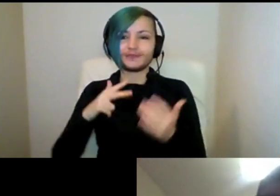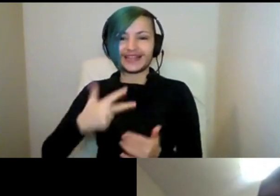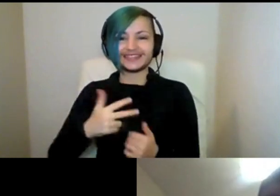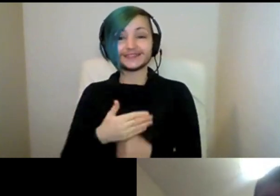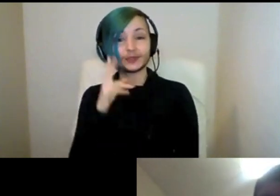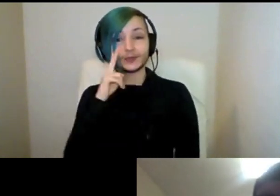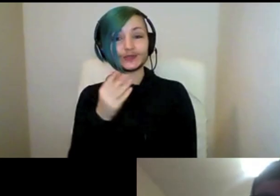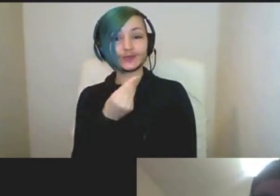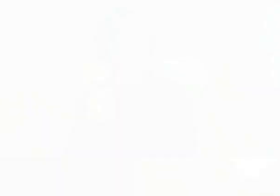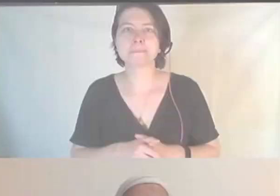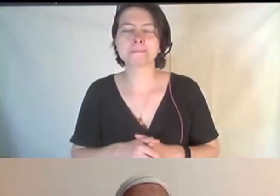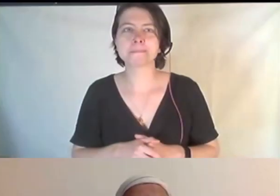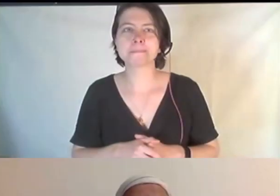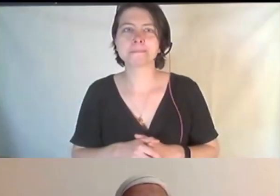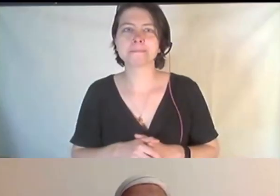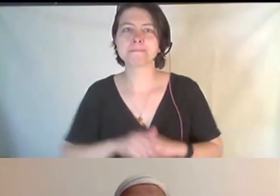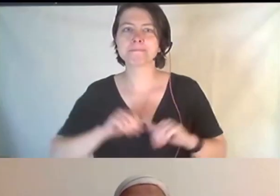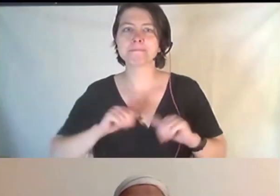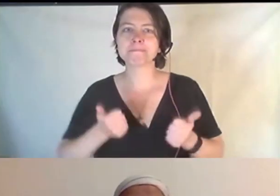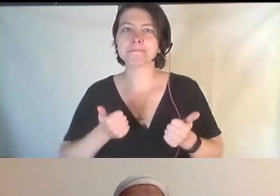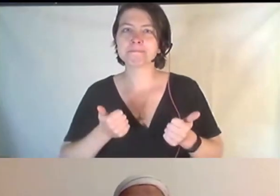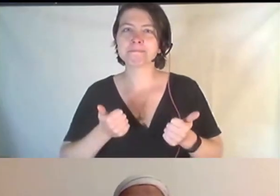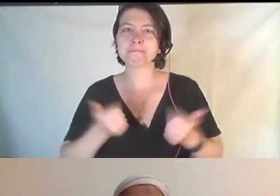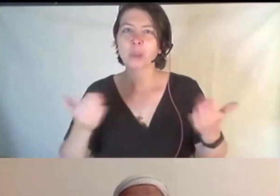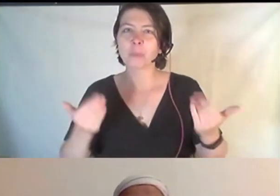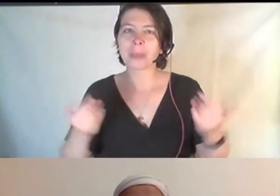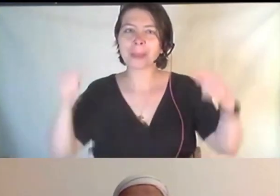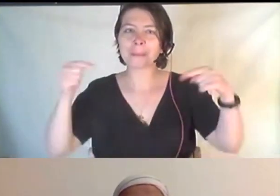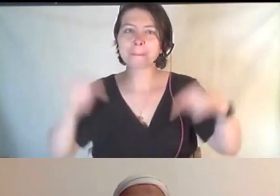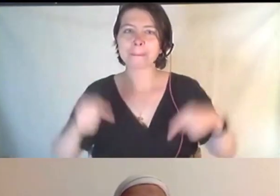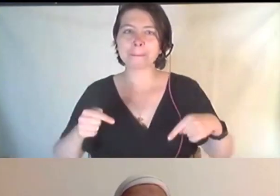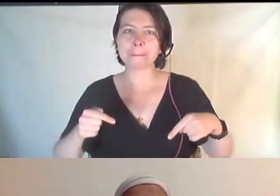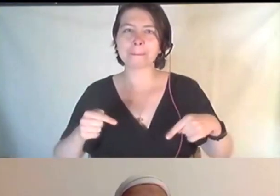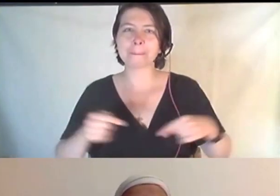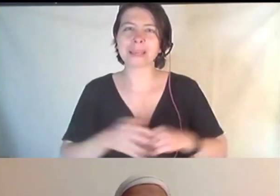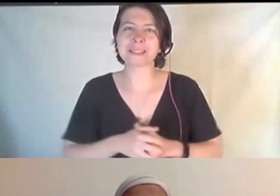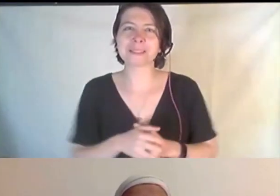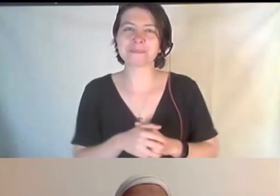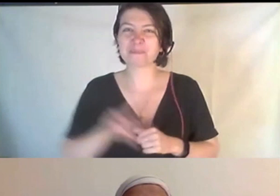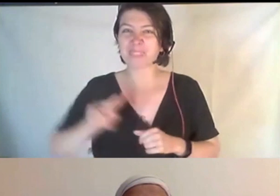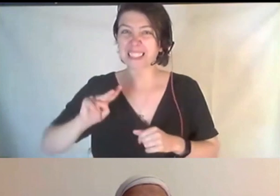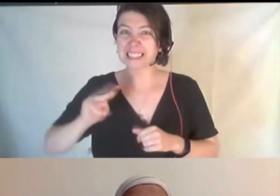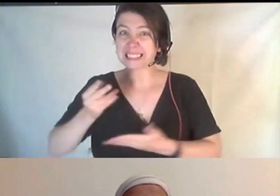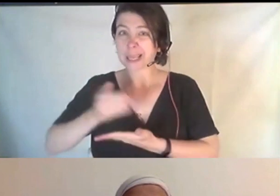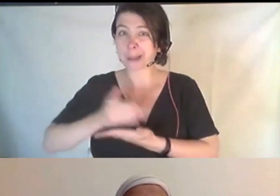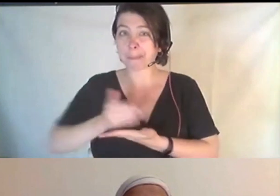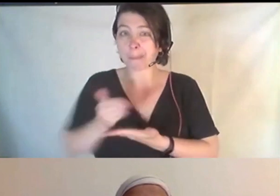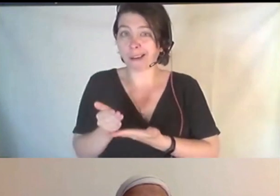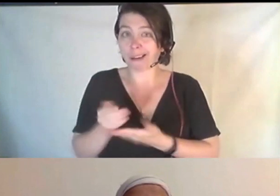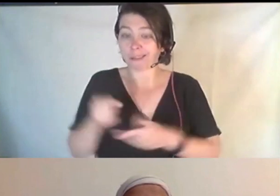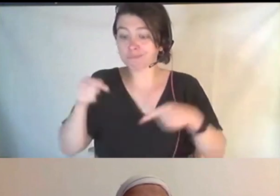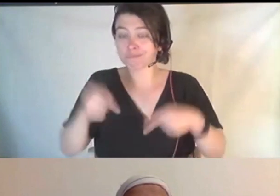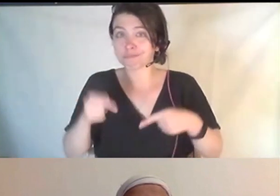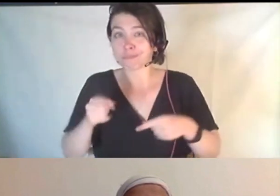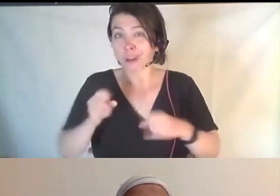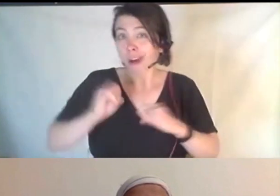soon. All right, welcome back to the second part of tonight's Harsh Light.